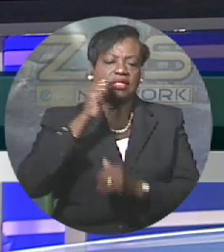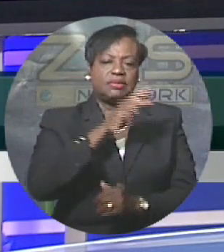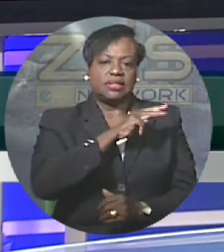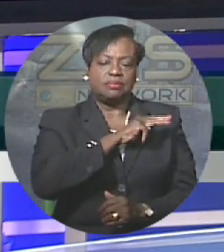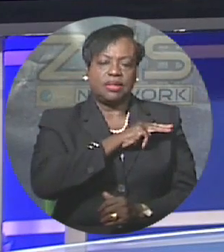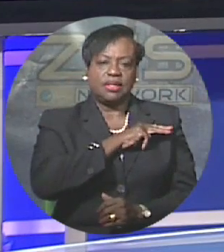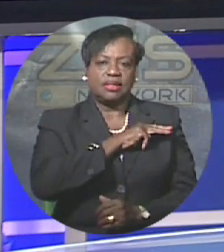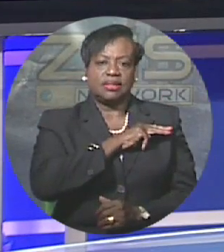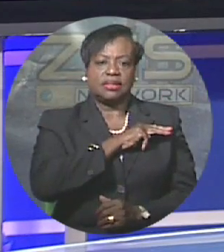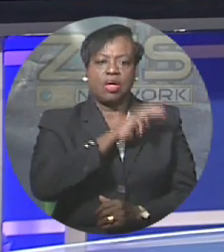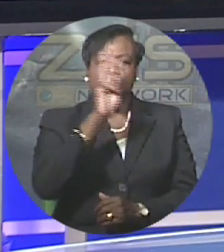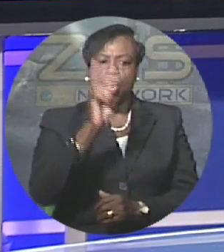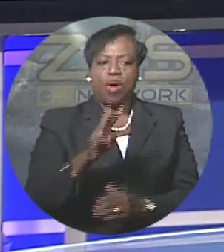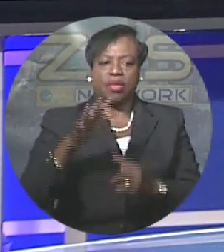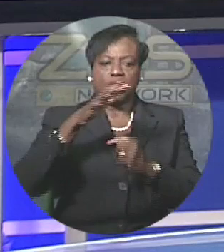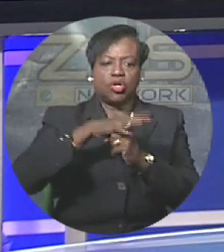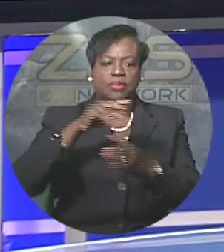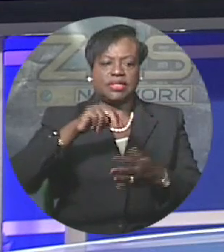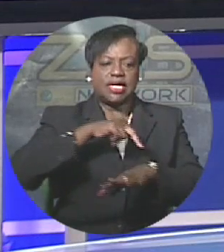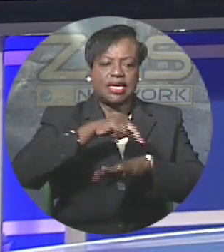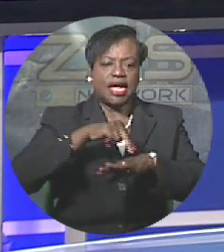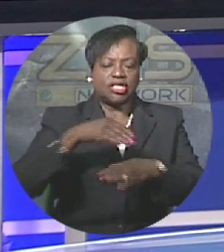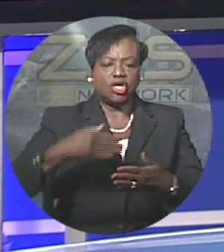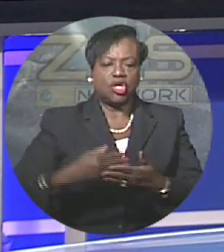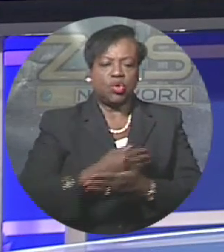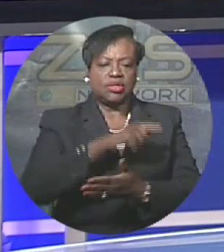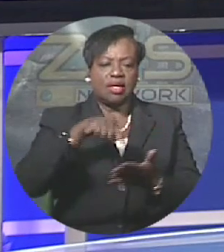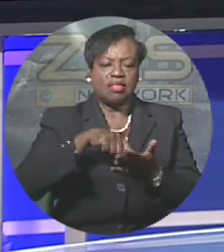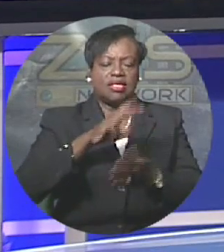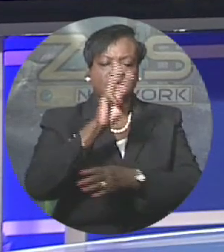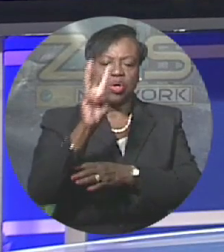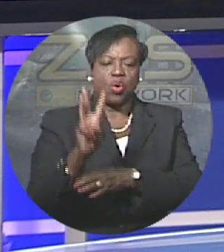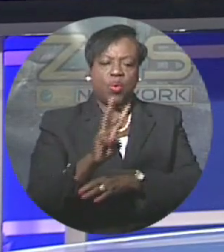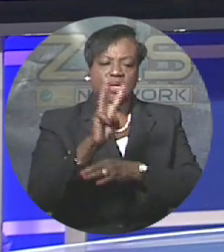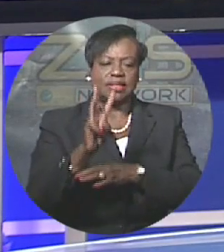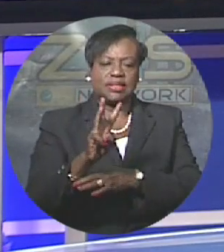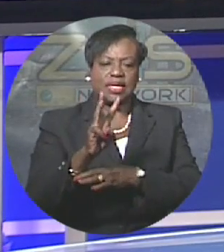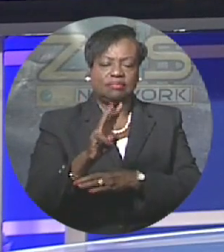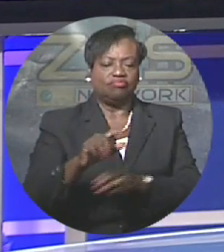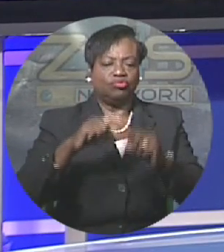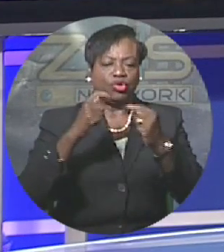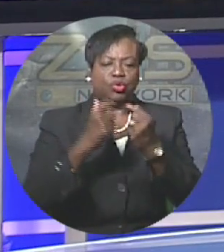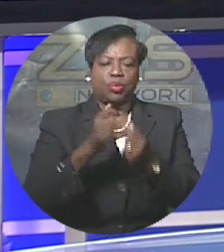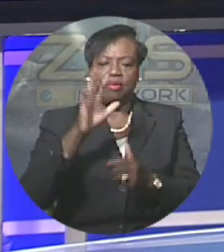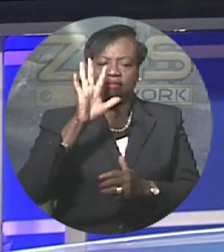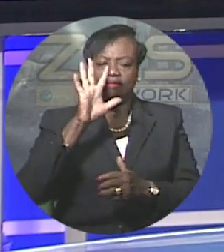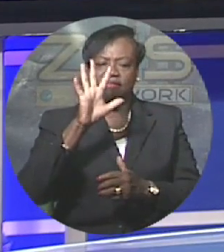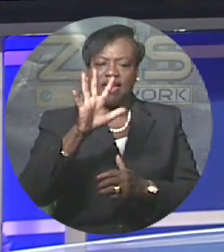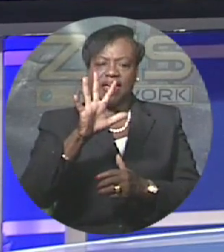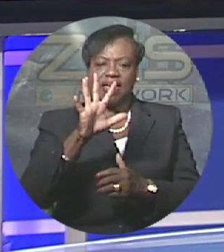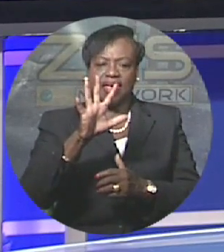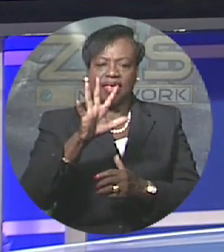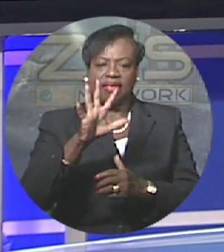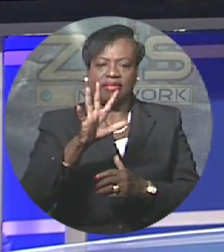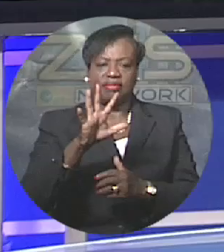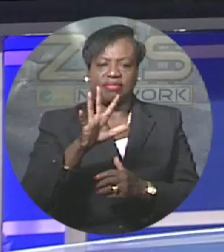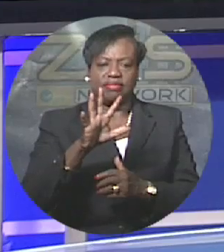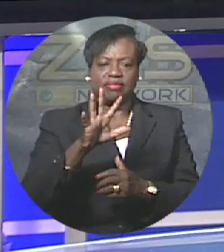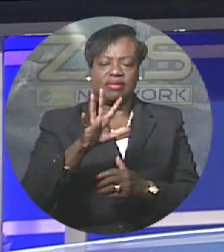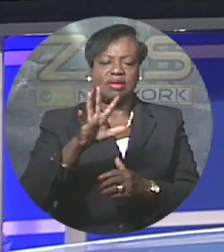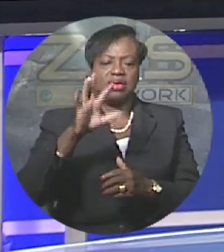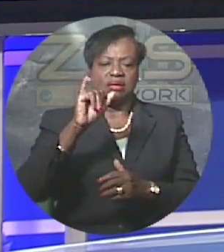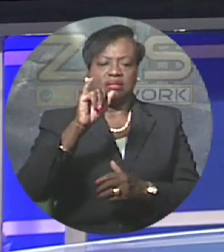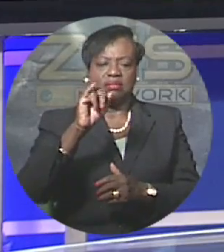in tonight. Weather tops national news this Wednesday as the deadly Category 5 Irma is cutting through the Leeward Islands tonight and is still tracking to